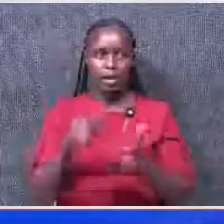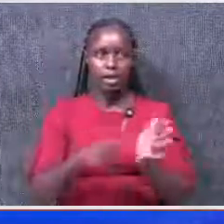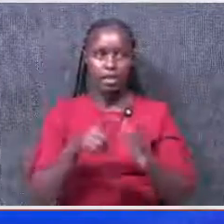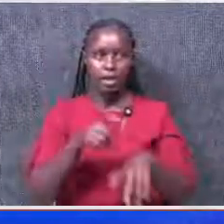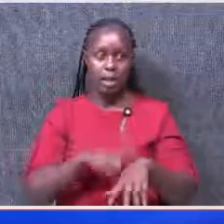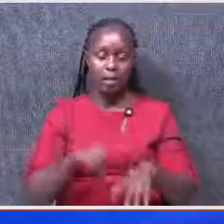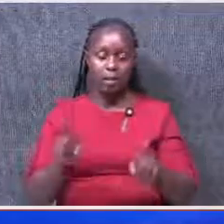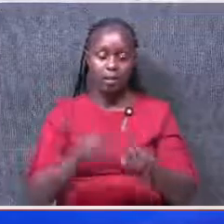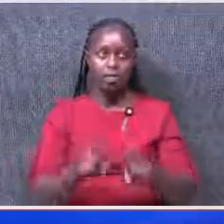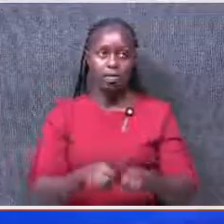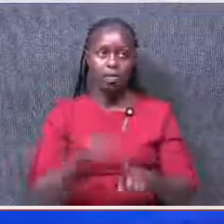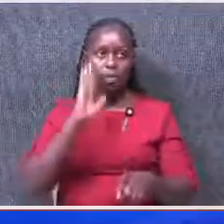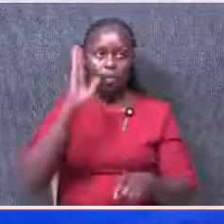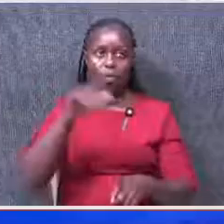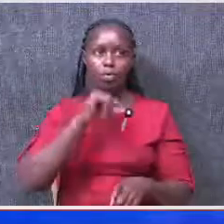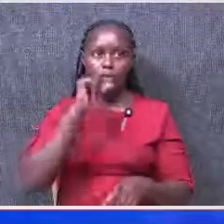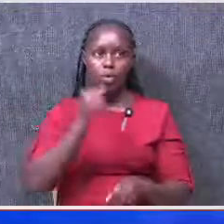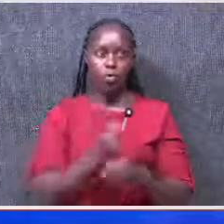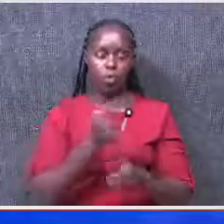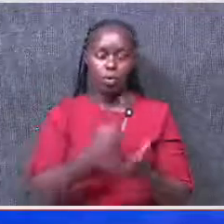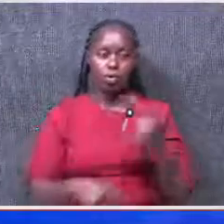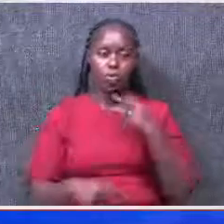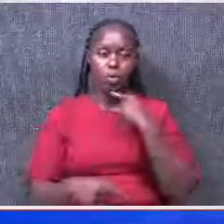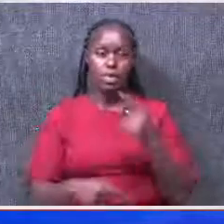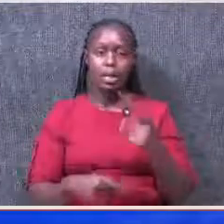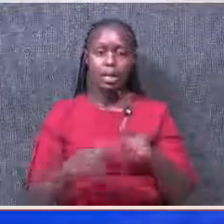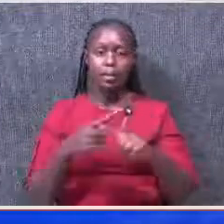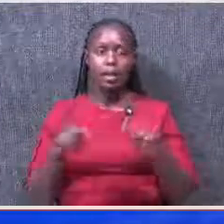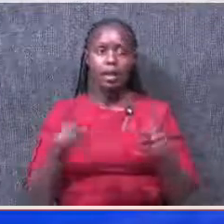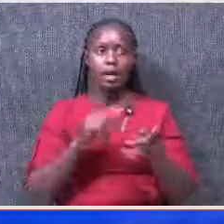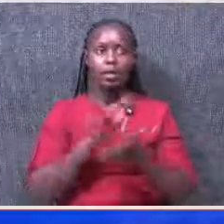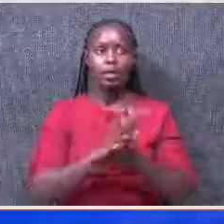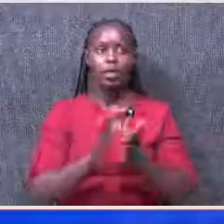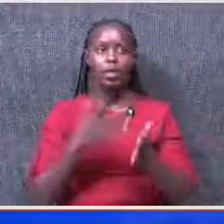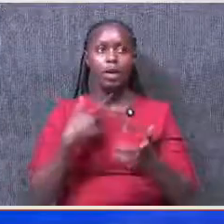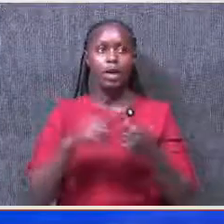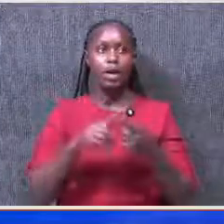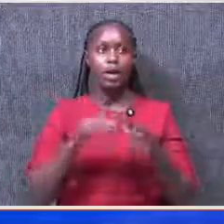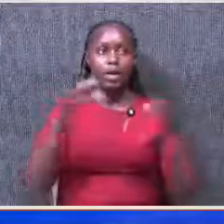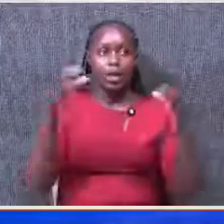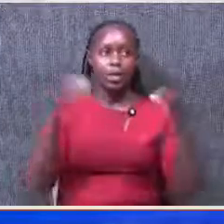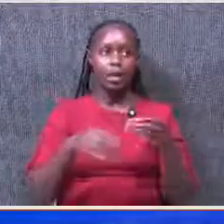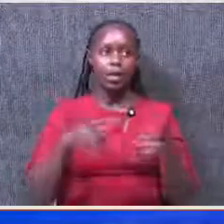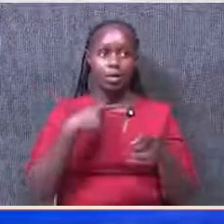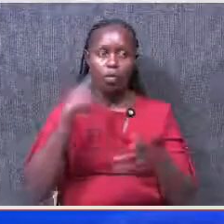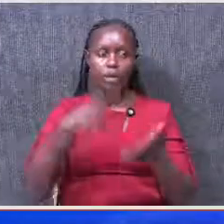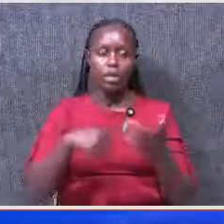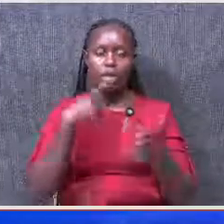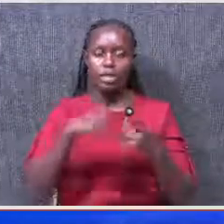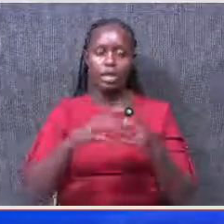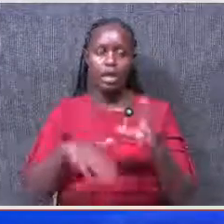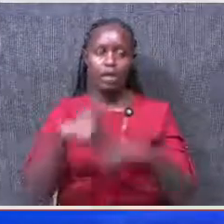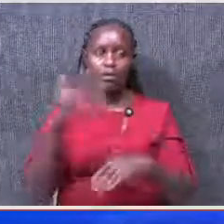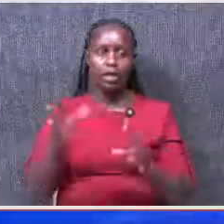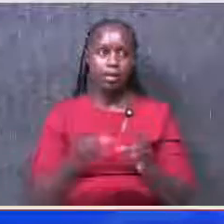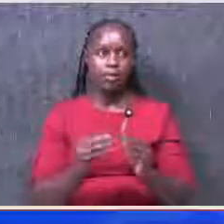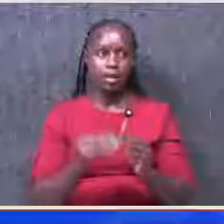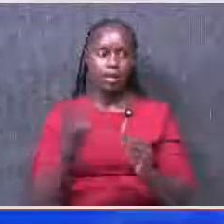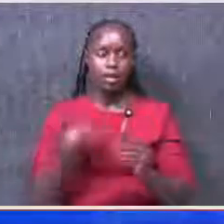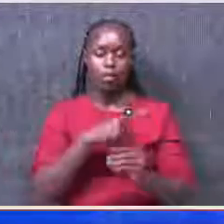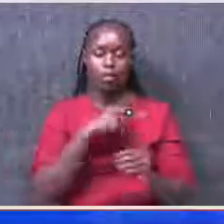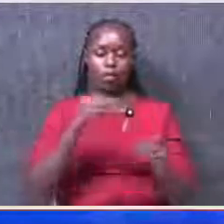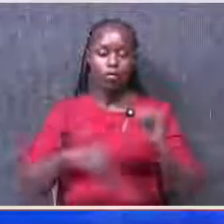even they are not going to do what we say about the party outcomes, what we say during the aspirant meeting, we are not going to